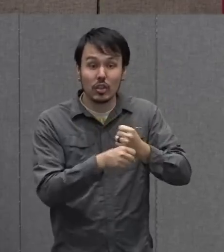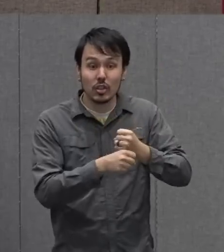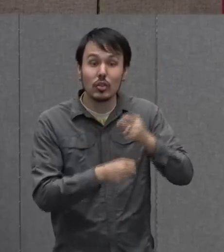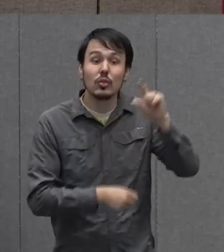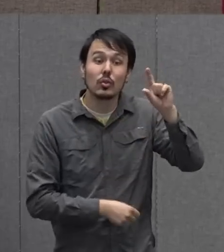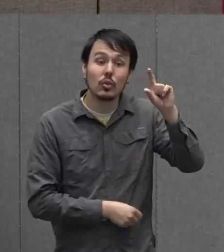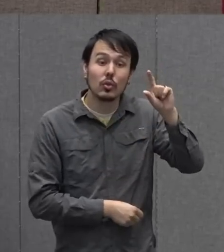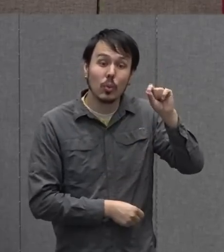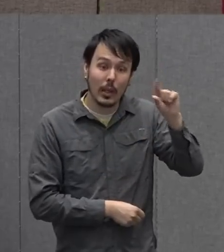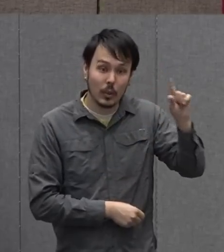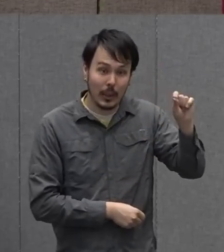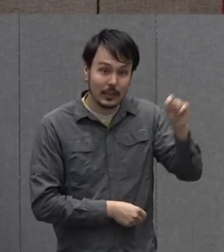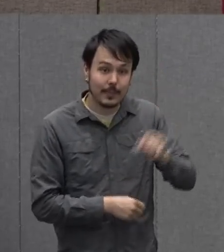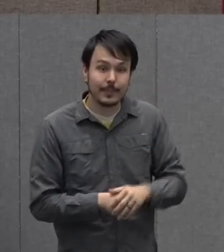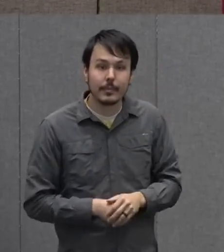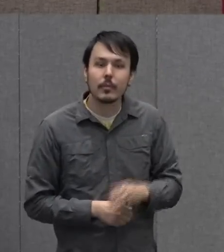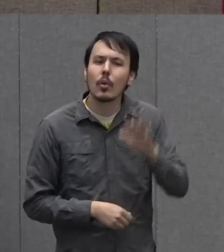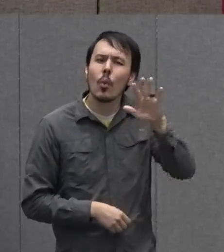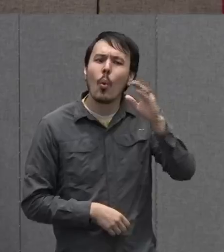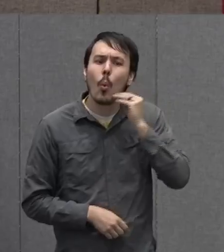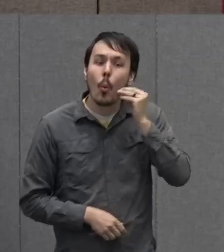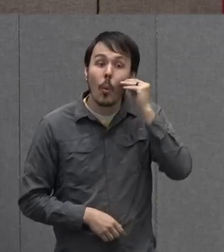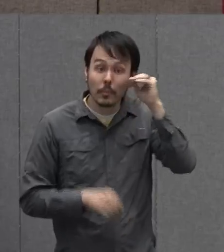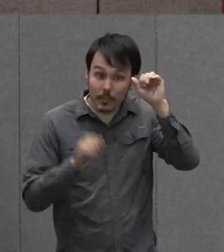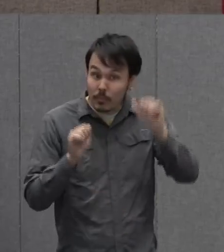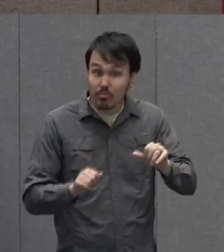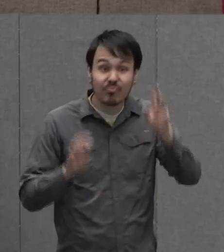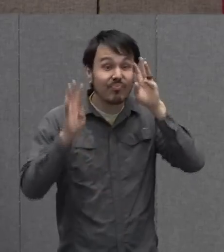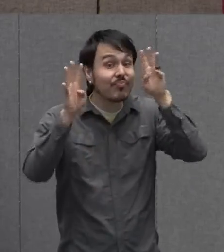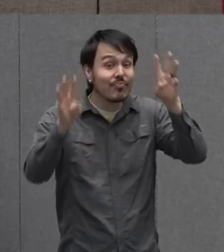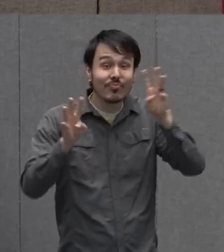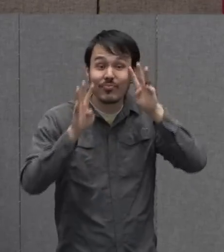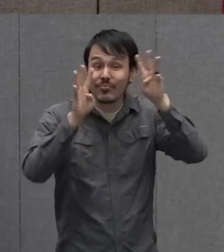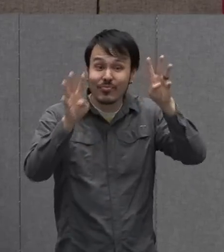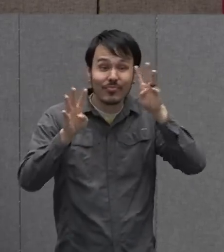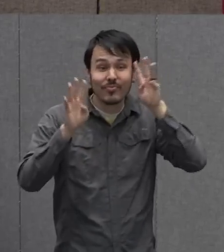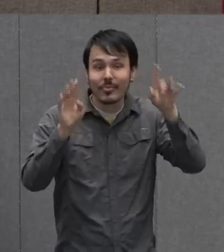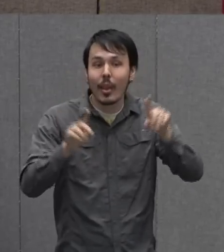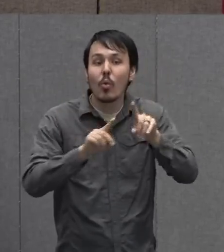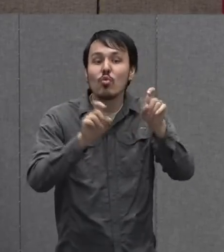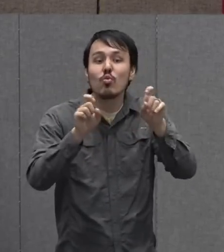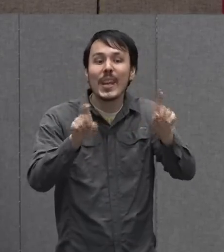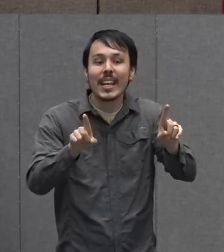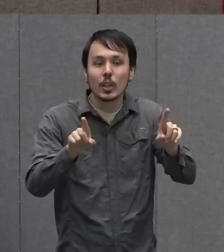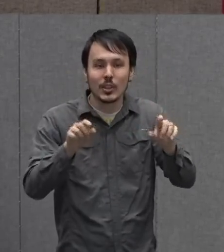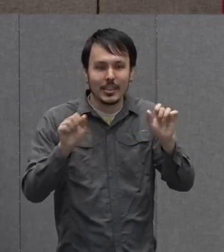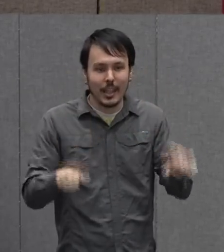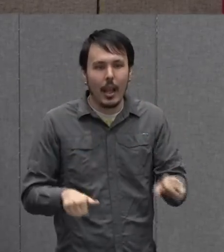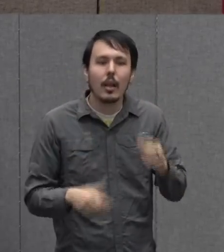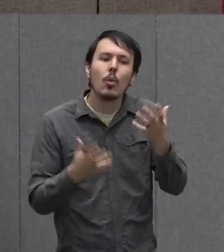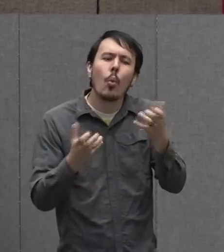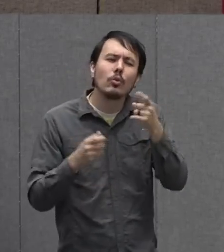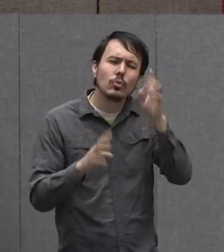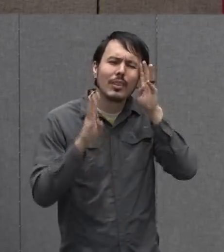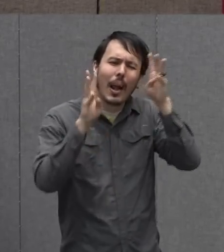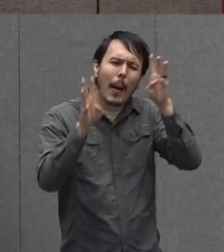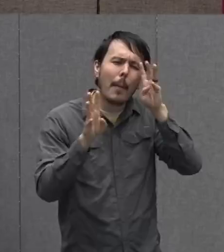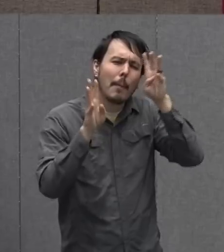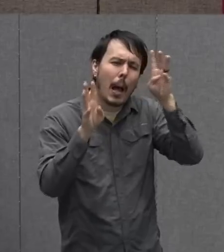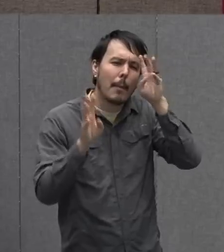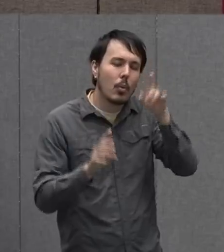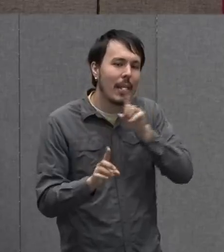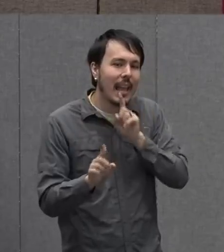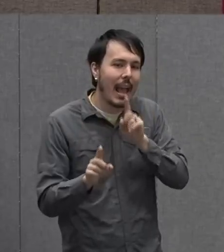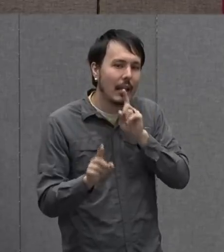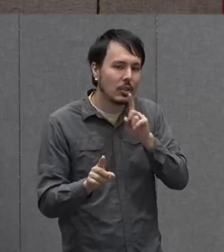2020. At home, you can make riddles too. You want to come up with an answer where